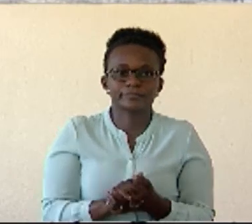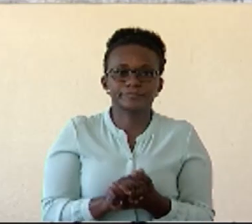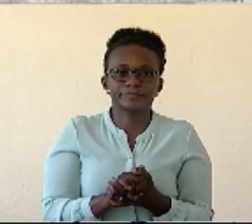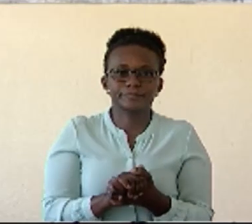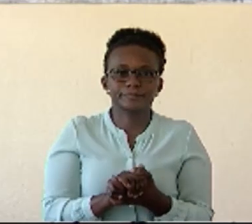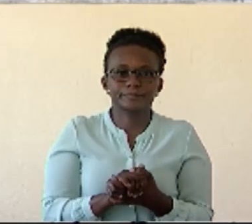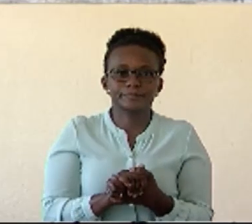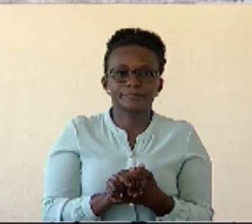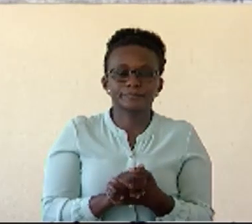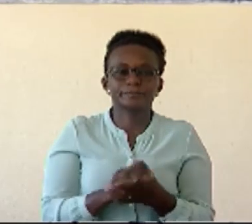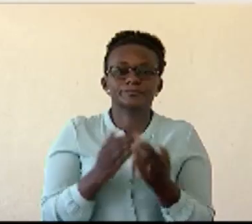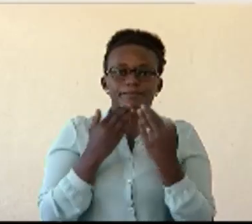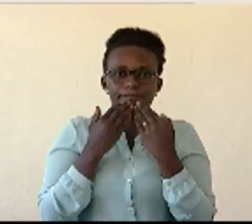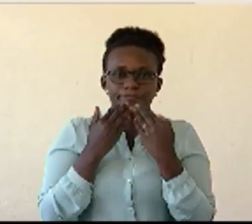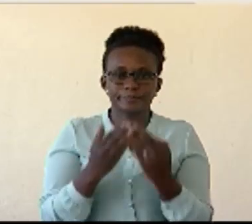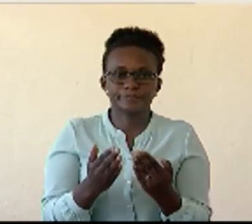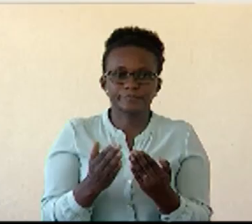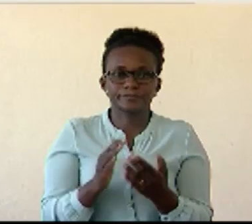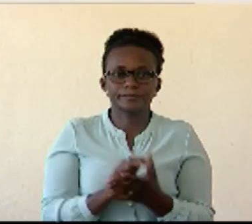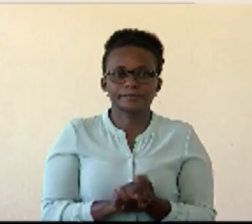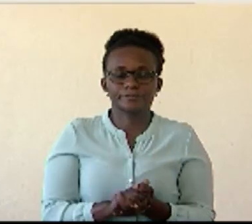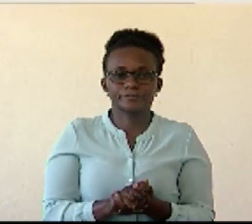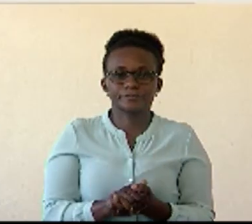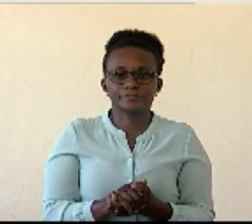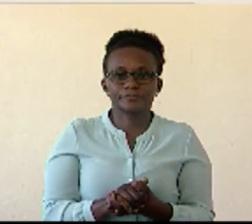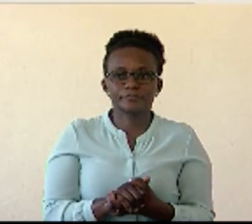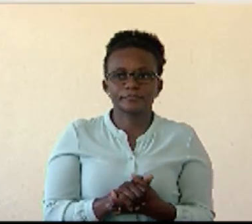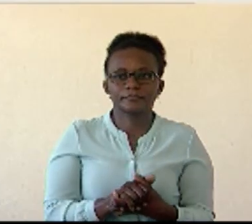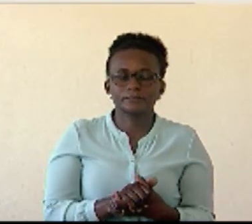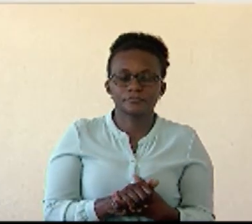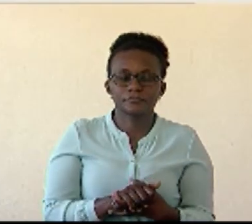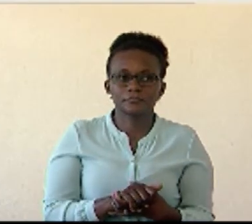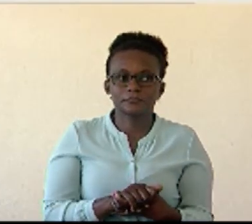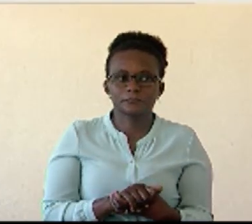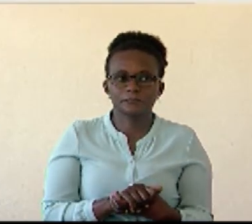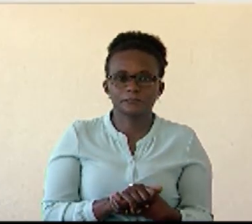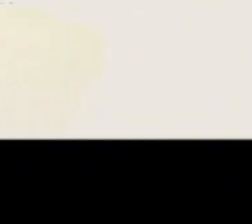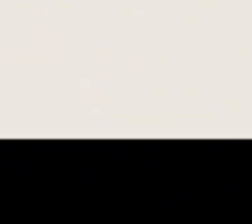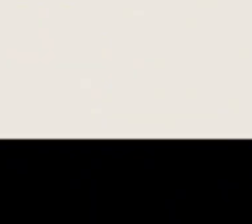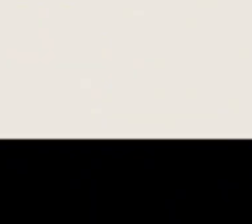Stay safe, and let's meet in the next lesson. Bye-bye.